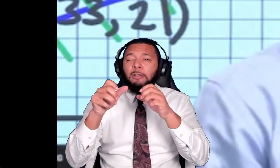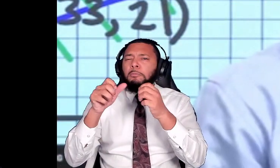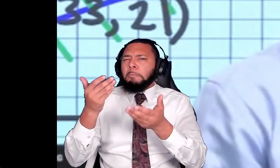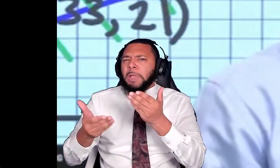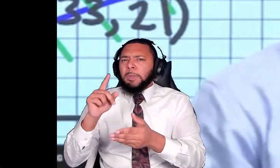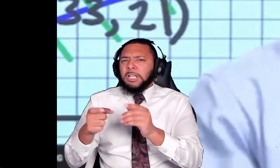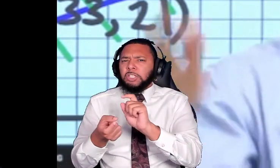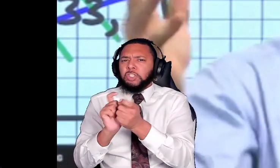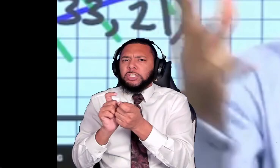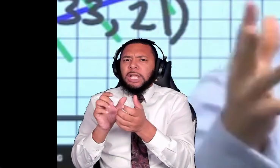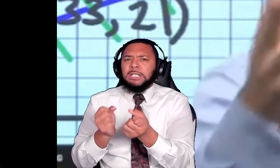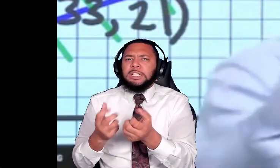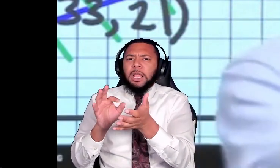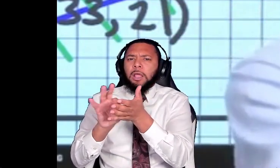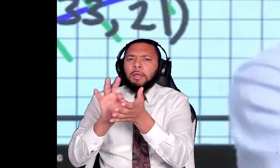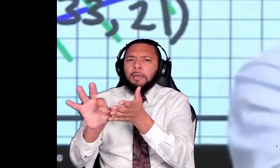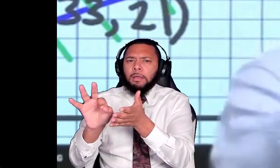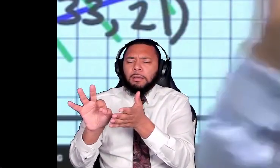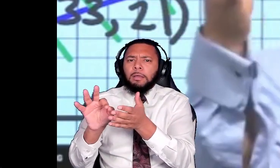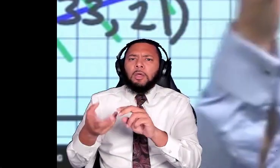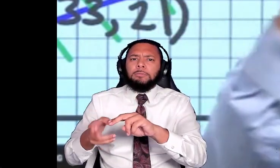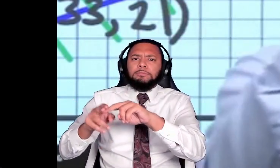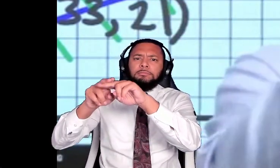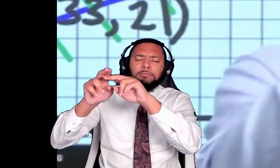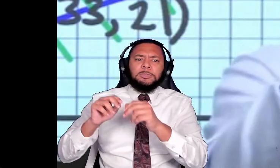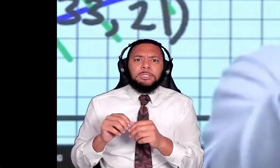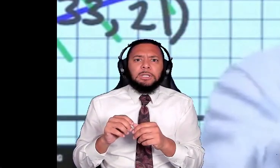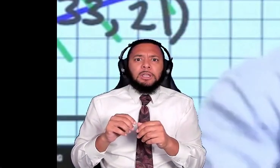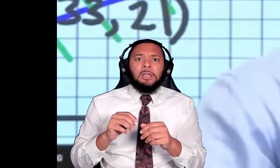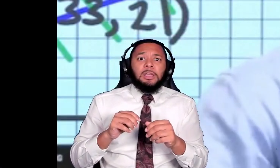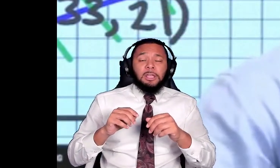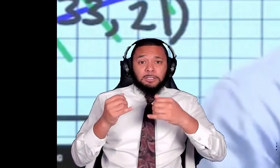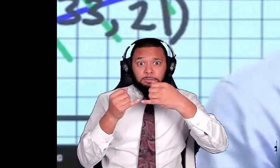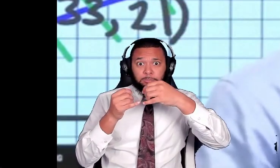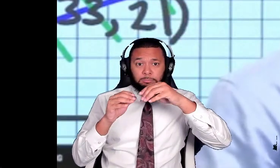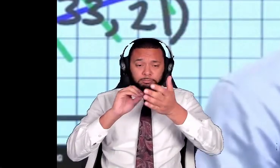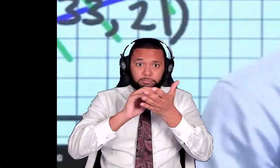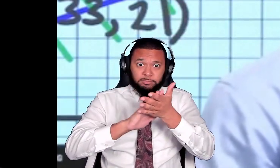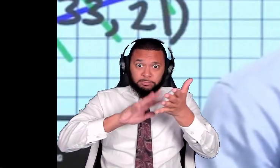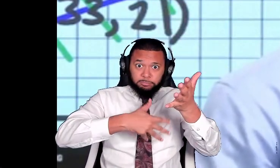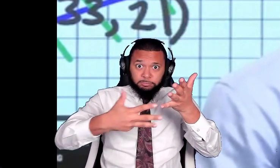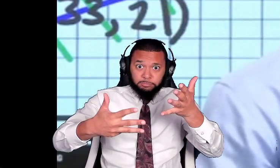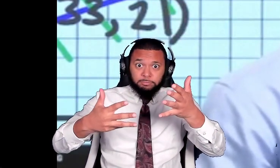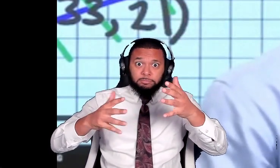plane, and then determine where the overlapping solution